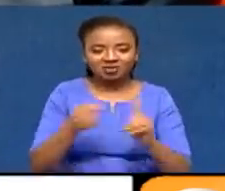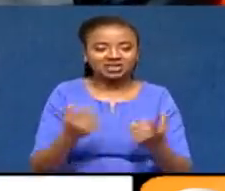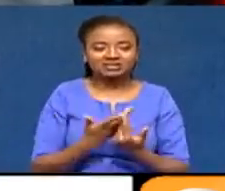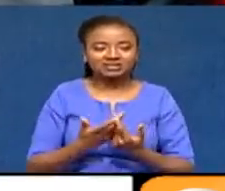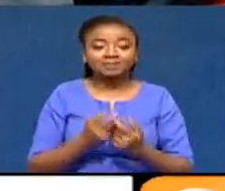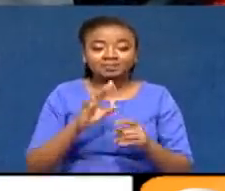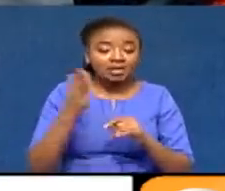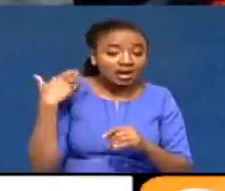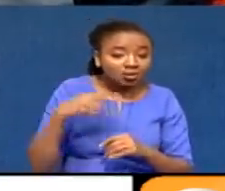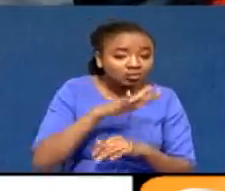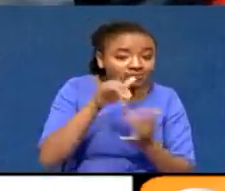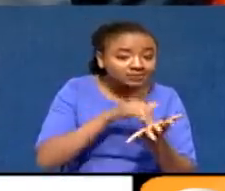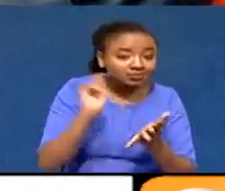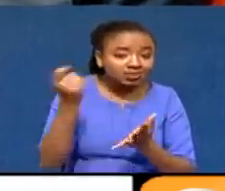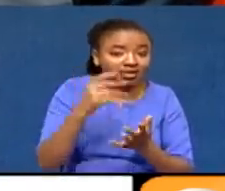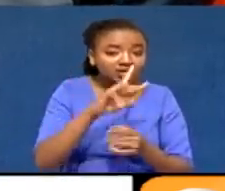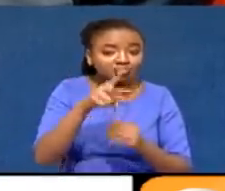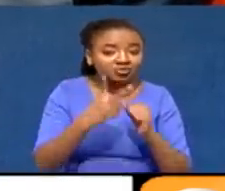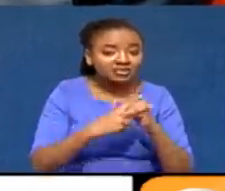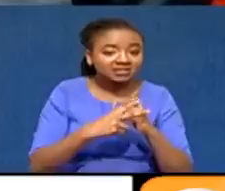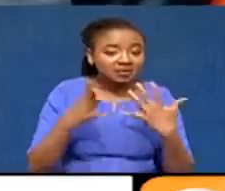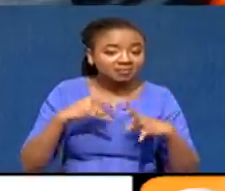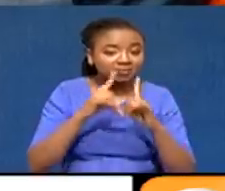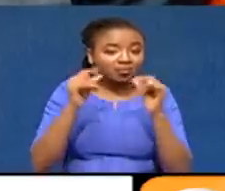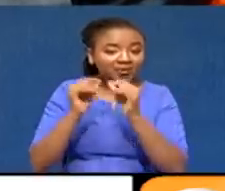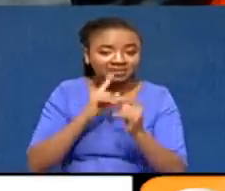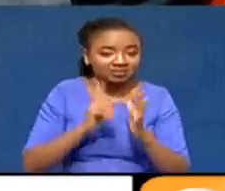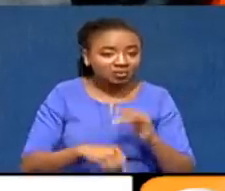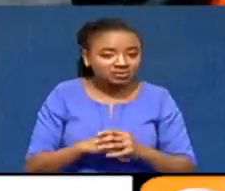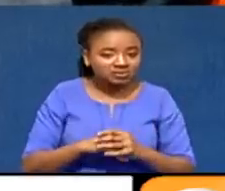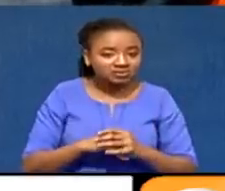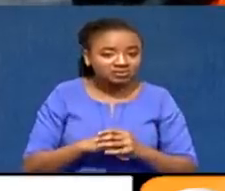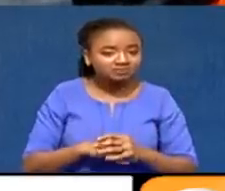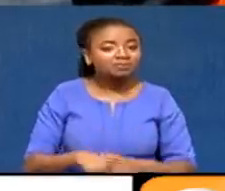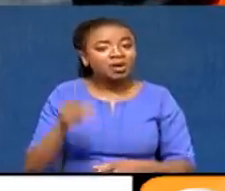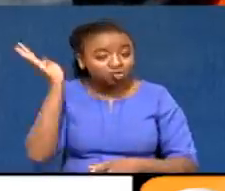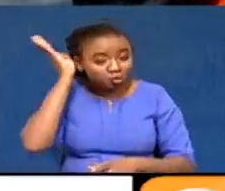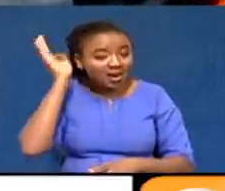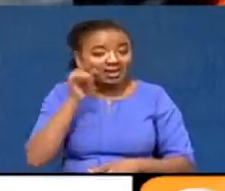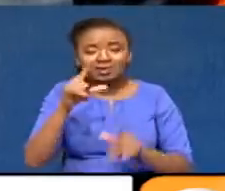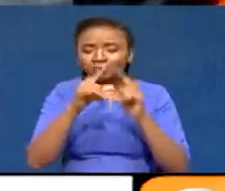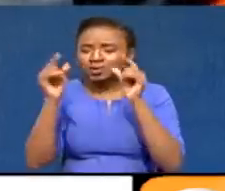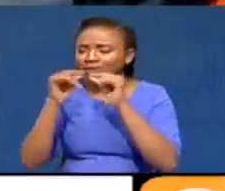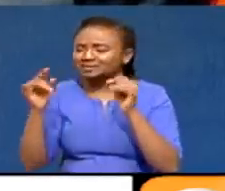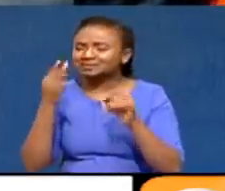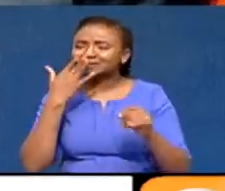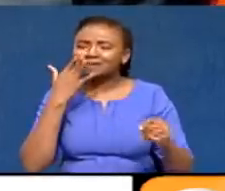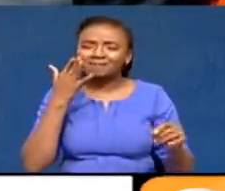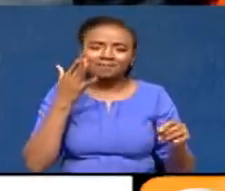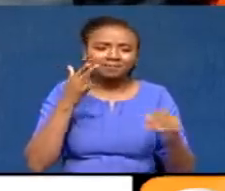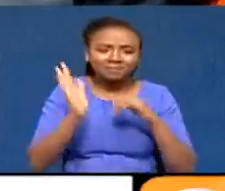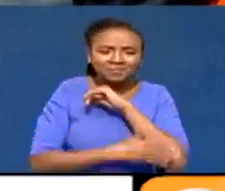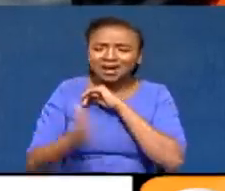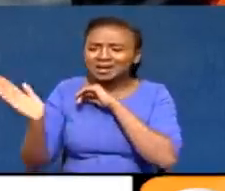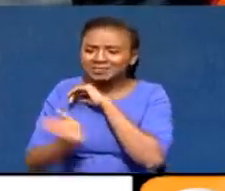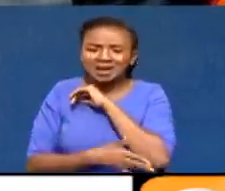Kenya in 2007? What did he say? We play clips today. What did he say? What didn't he say? All the bad things about